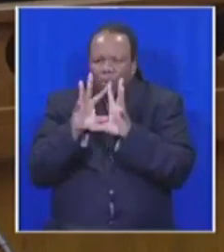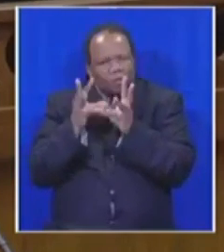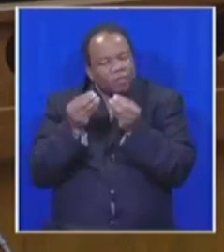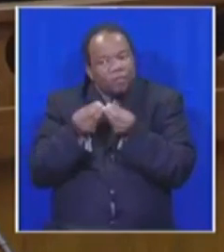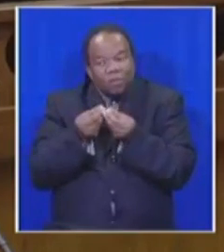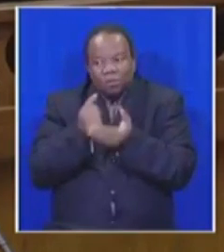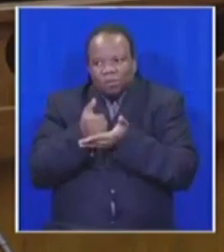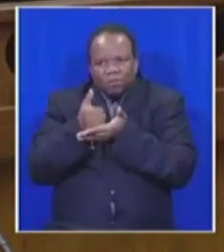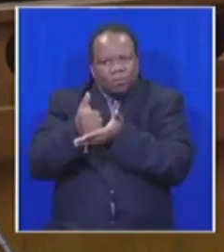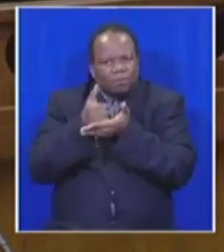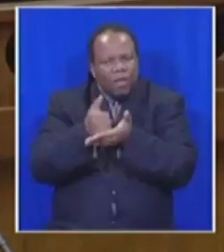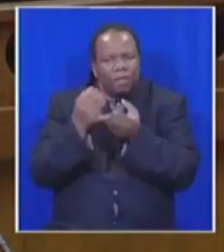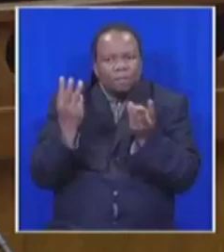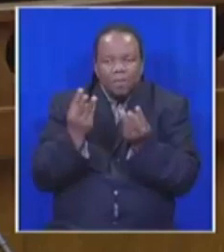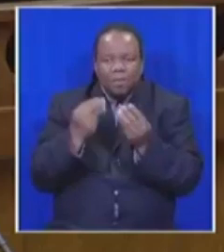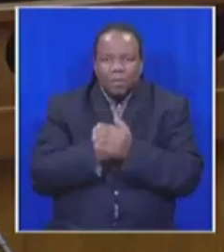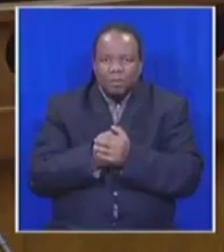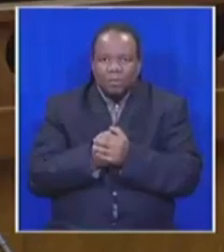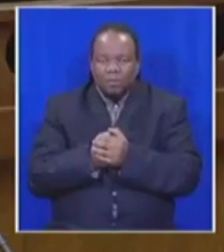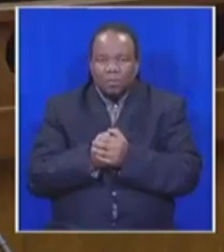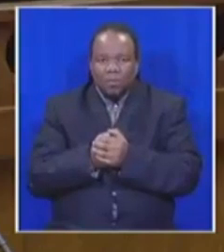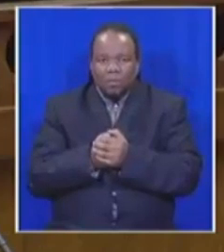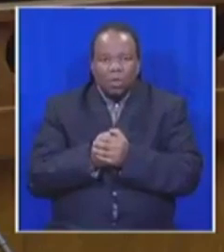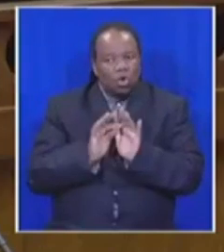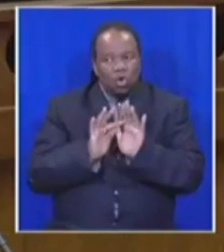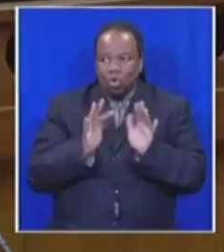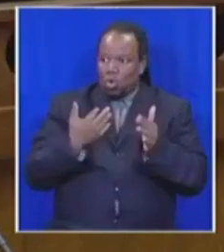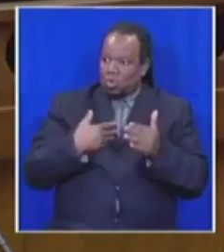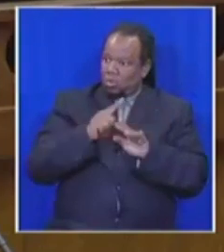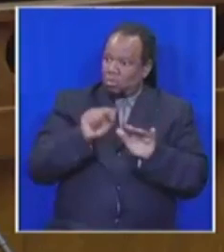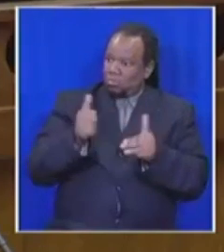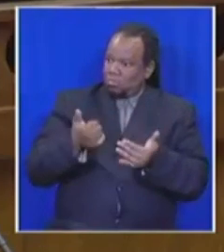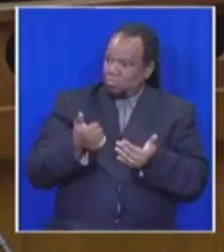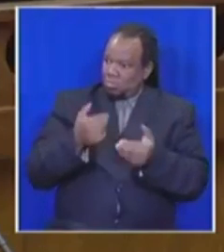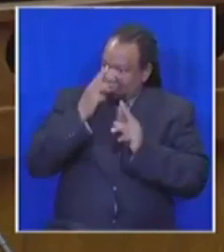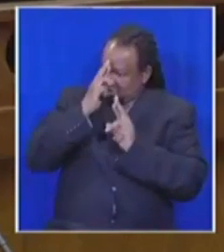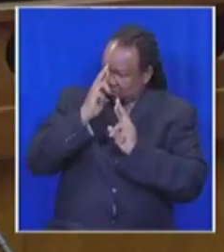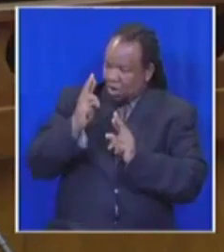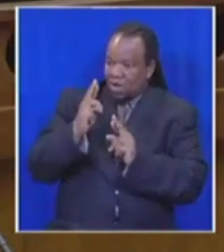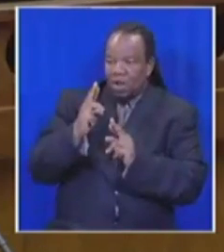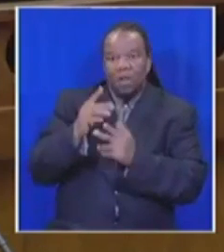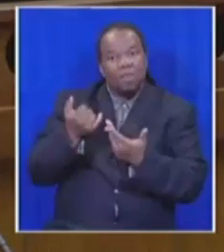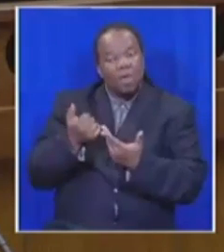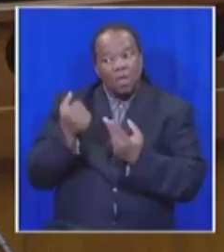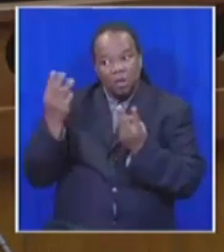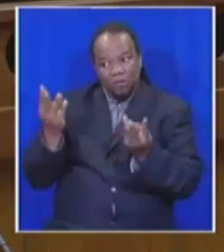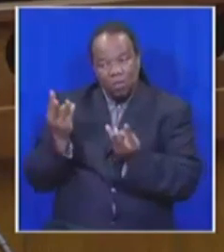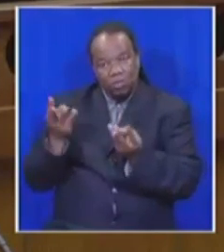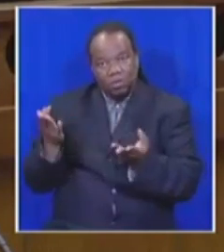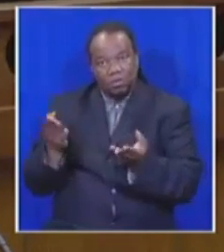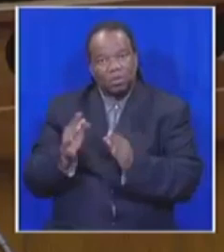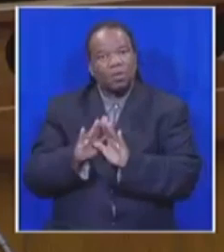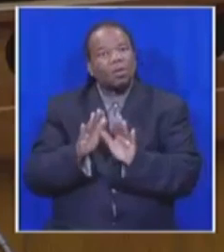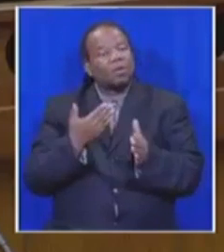country. Let us never take voters for granted. Madam Speaker, now that the dust